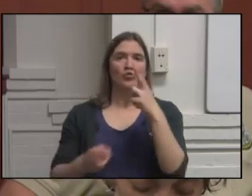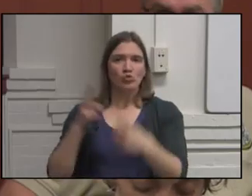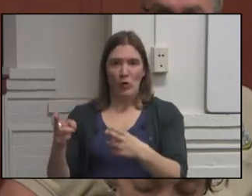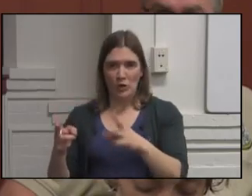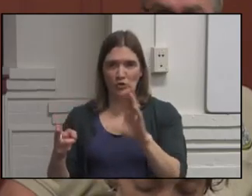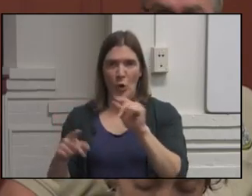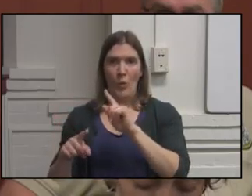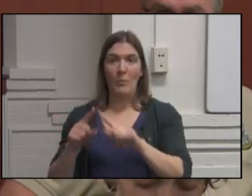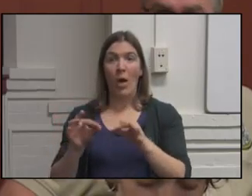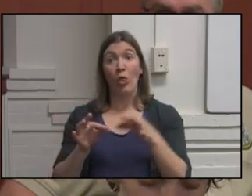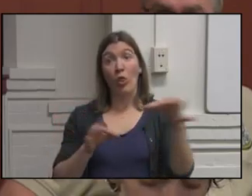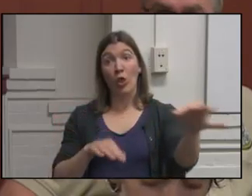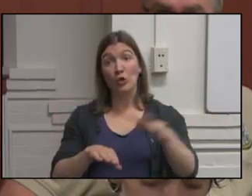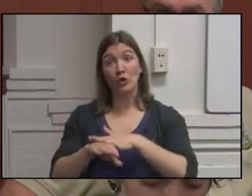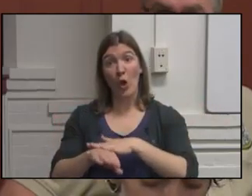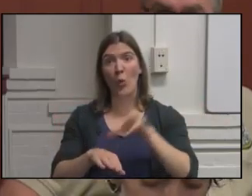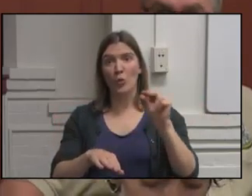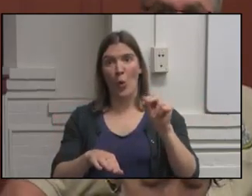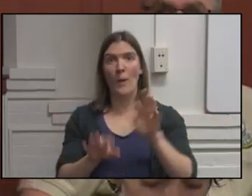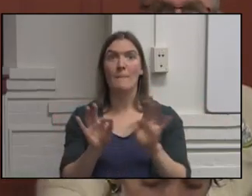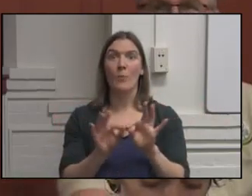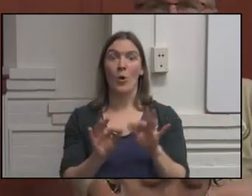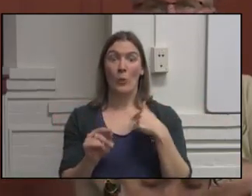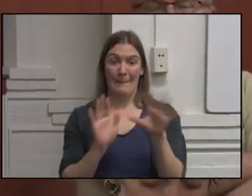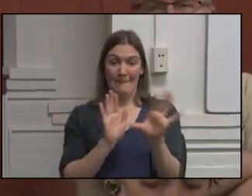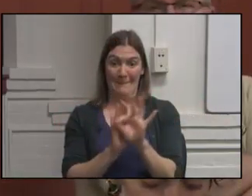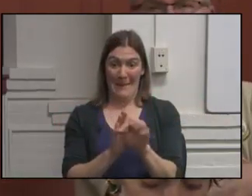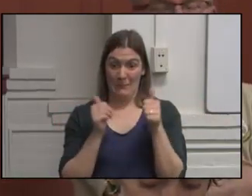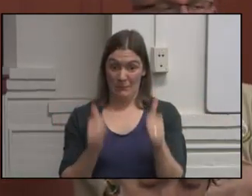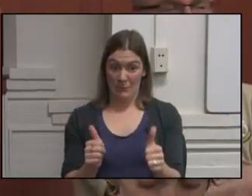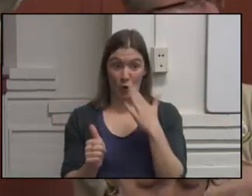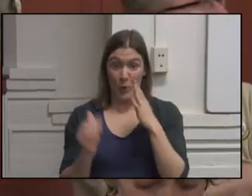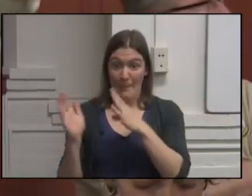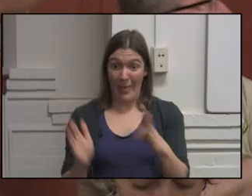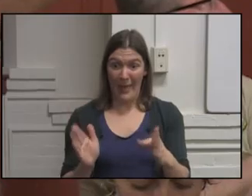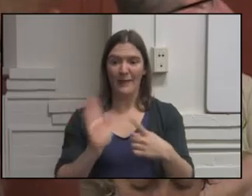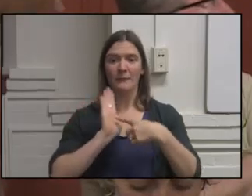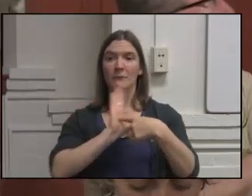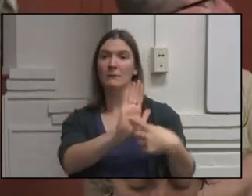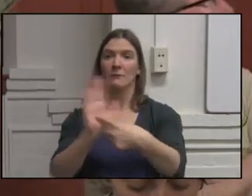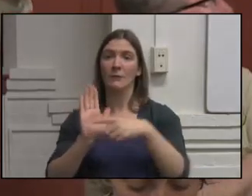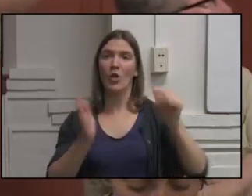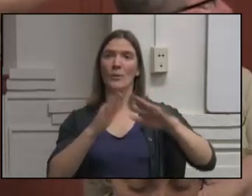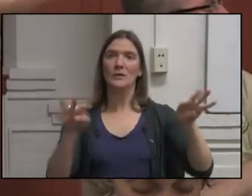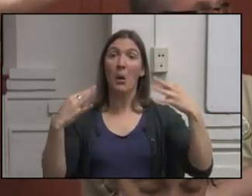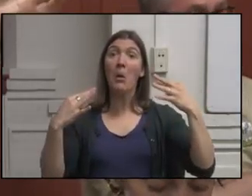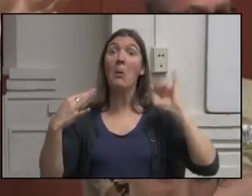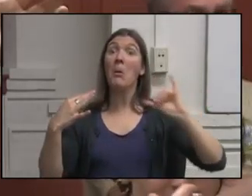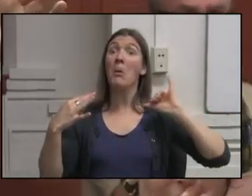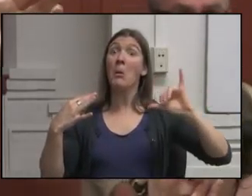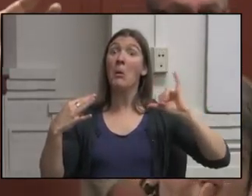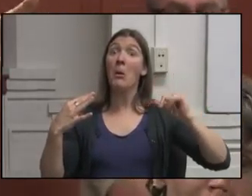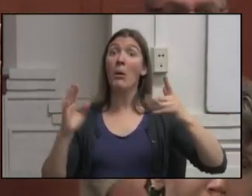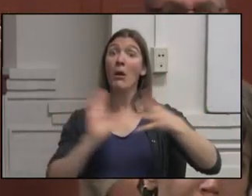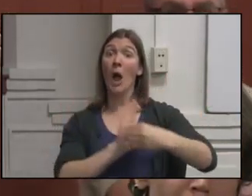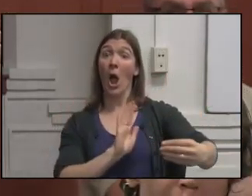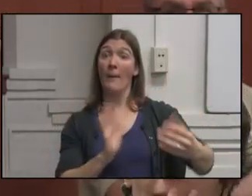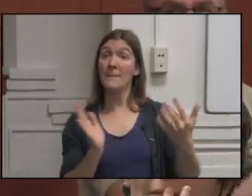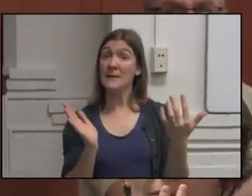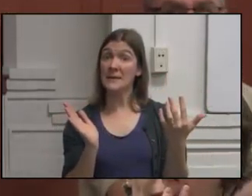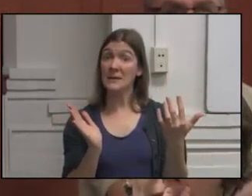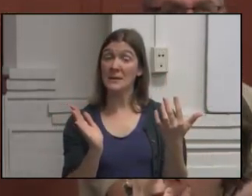that we make sure that what we're doing is really going to work, be effective, and be a model for other communities to use. So I certainly